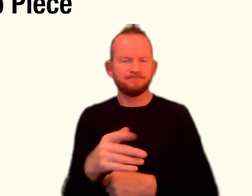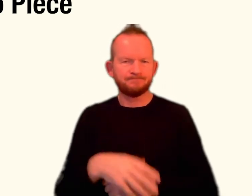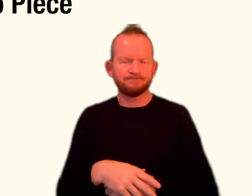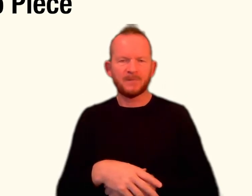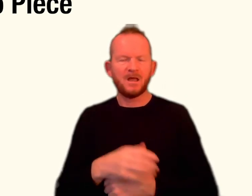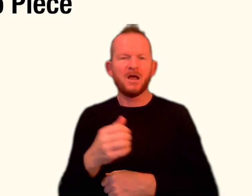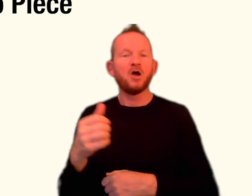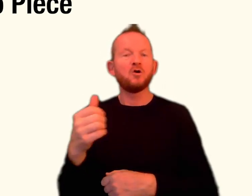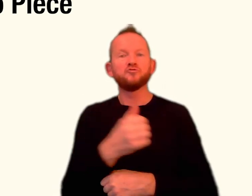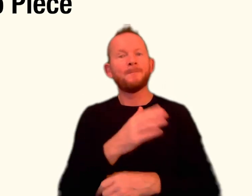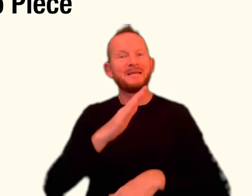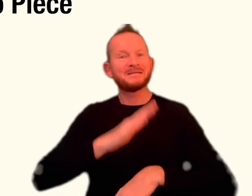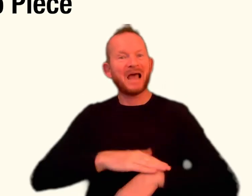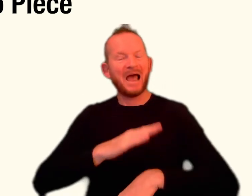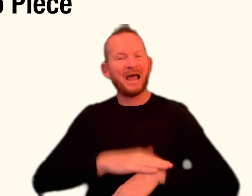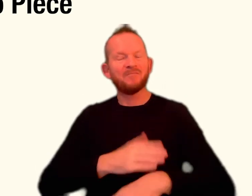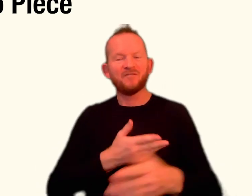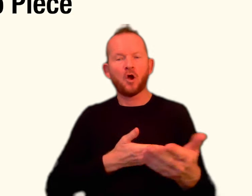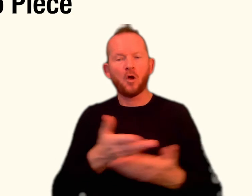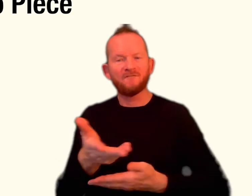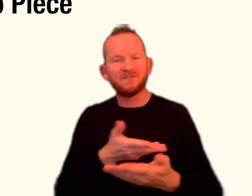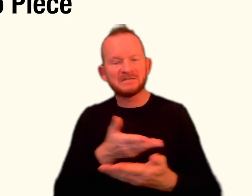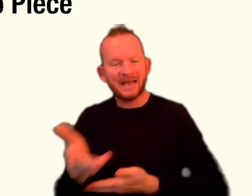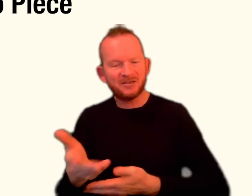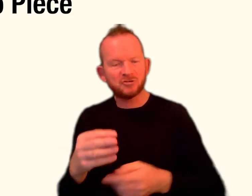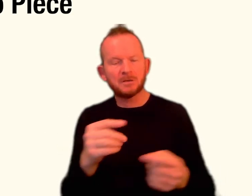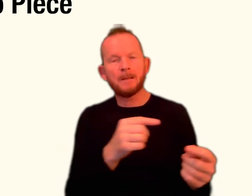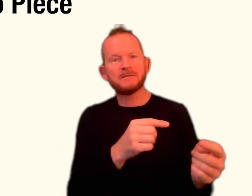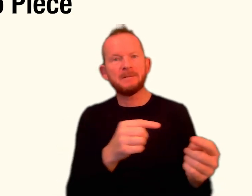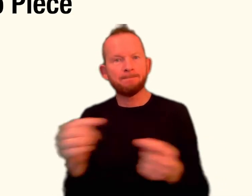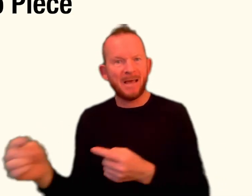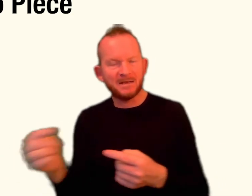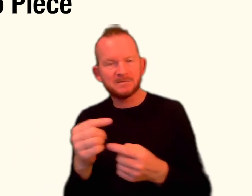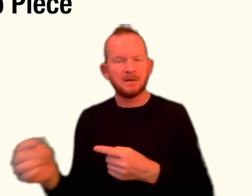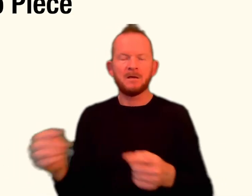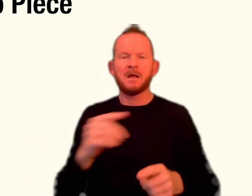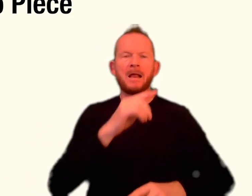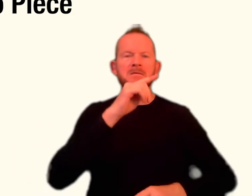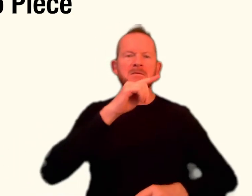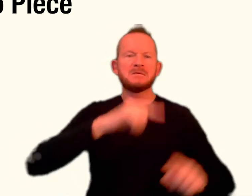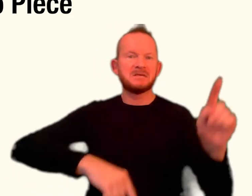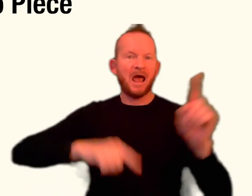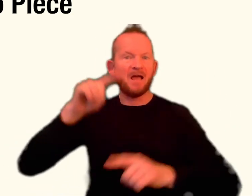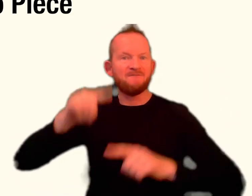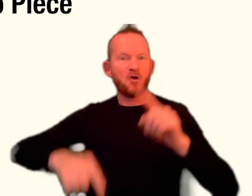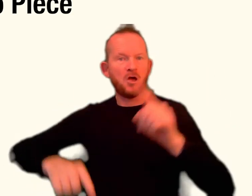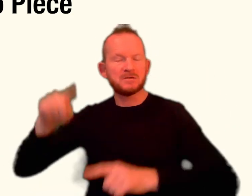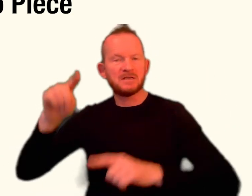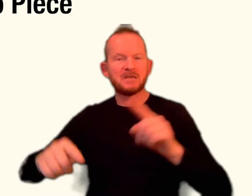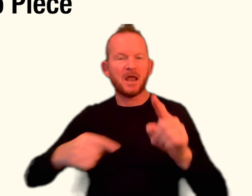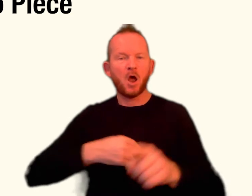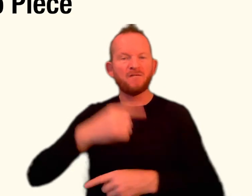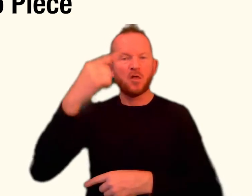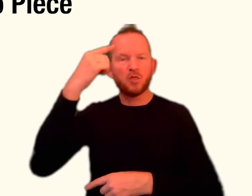be time for conversation, for debate, for diversity of thought